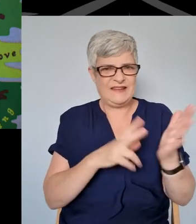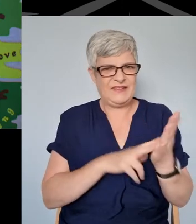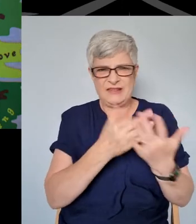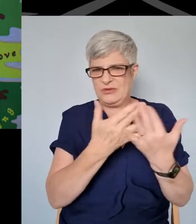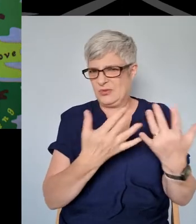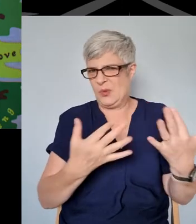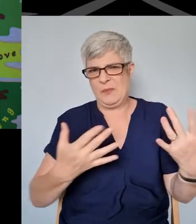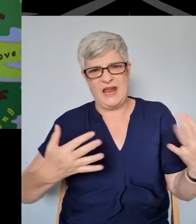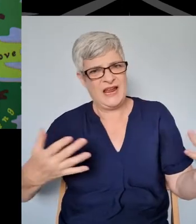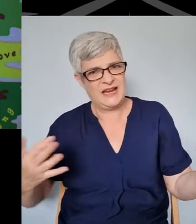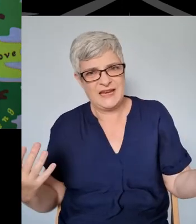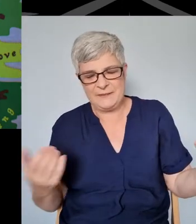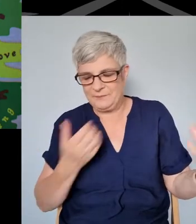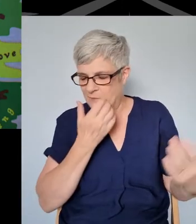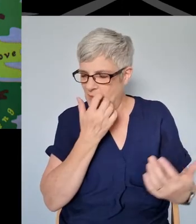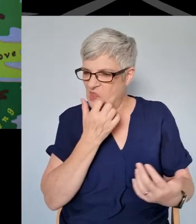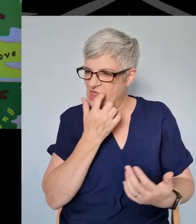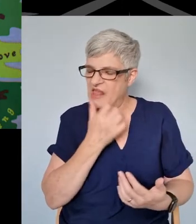programs.